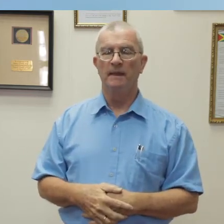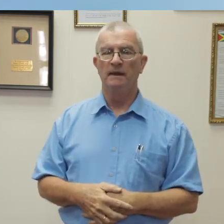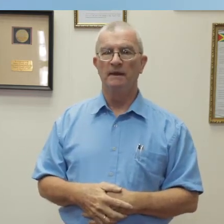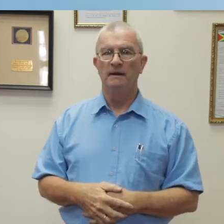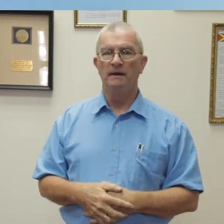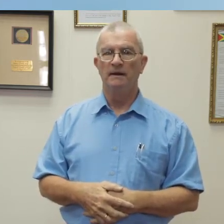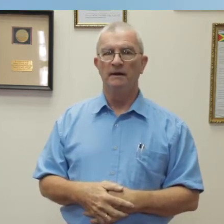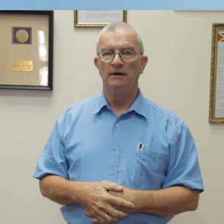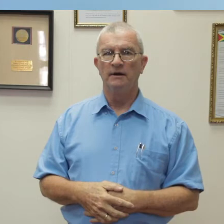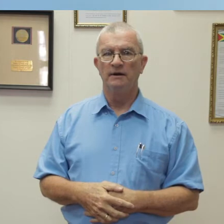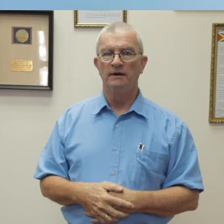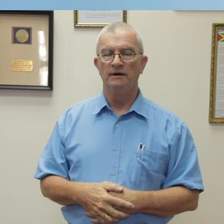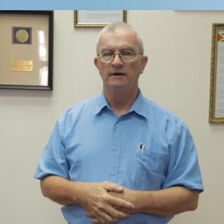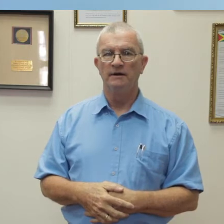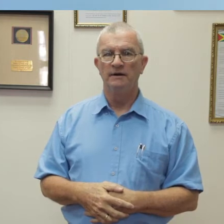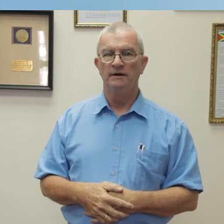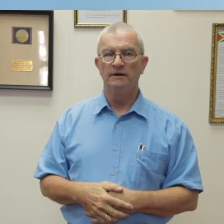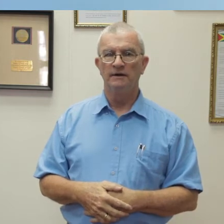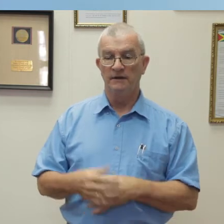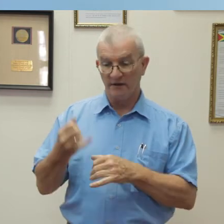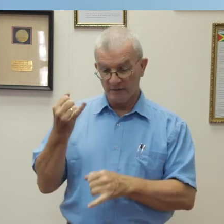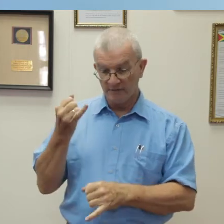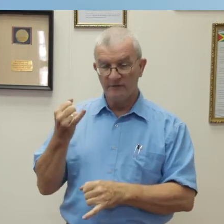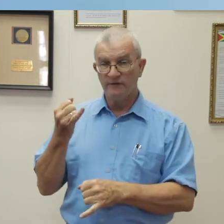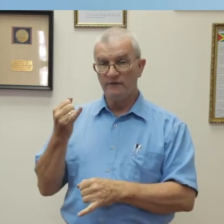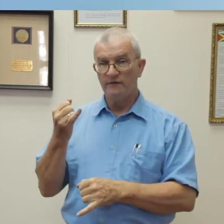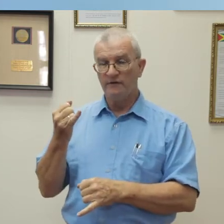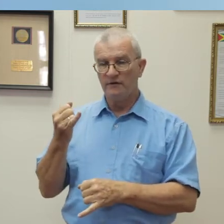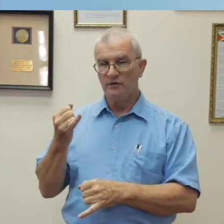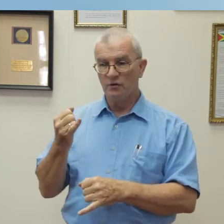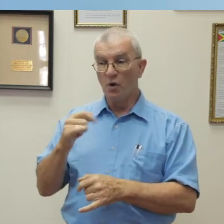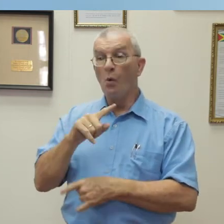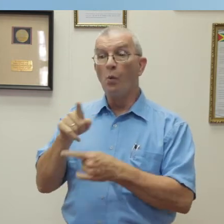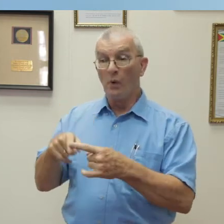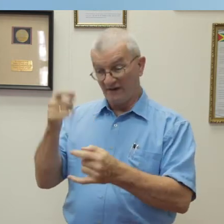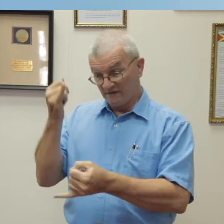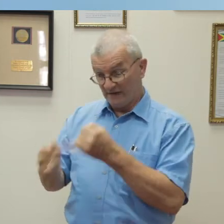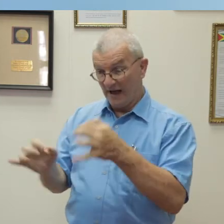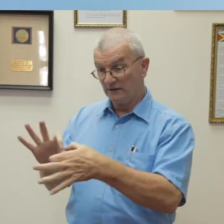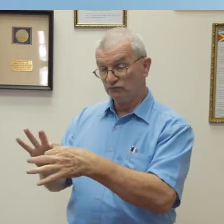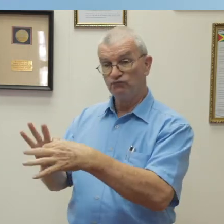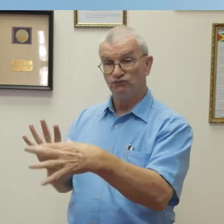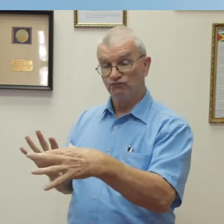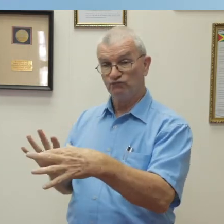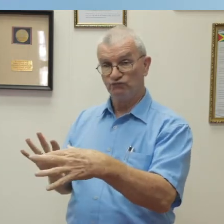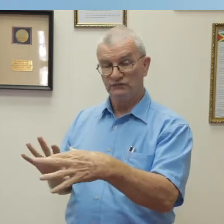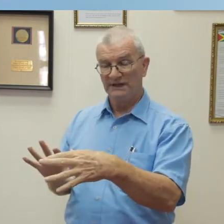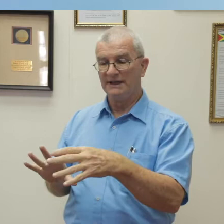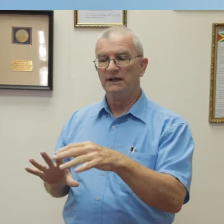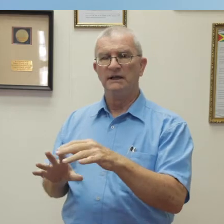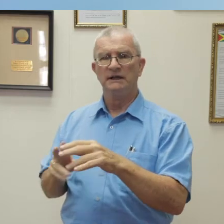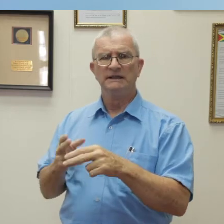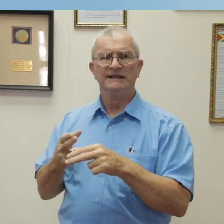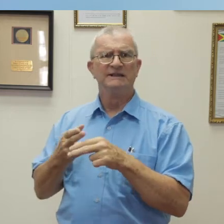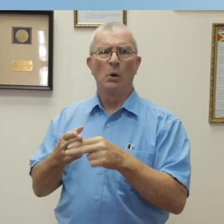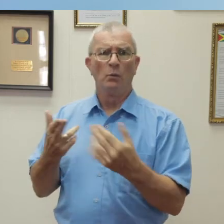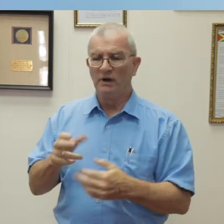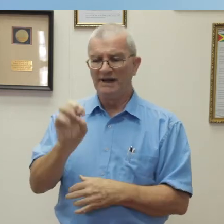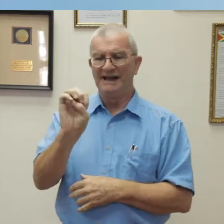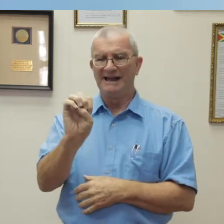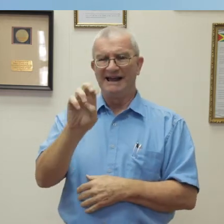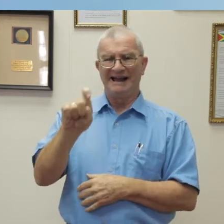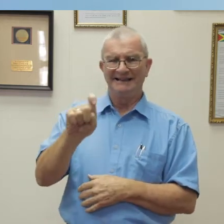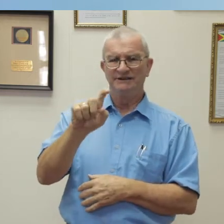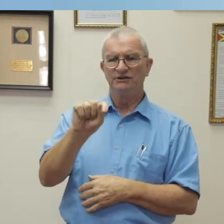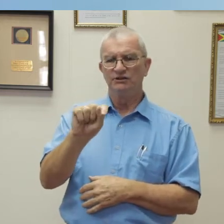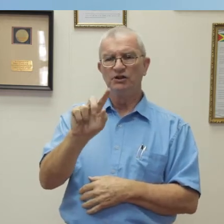The final removal from the ventilator is called extubation. There are many